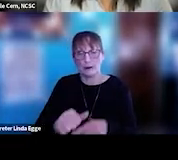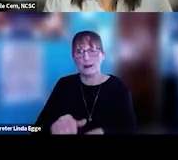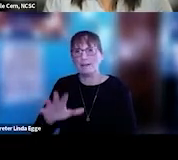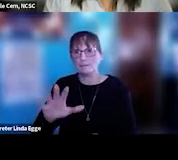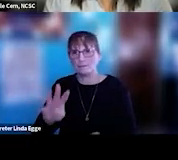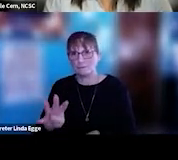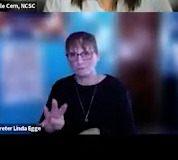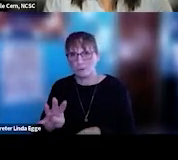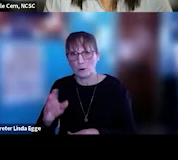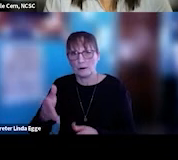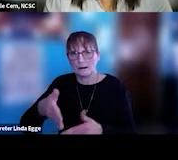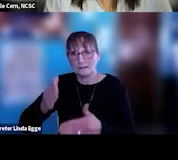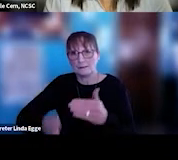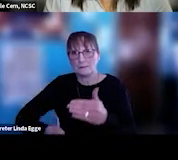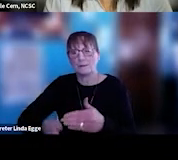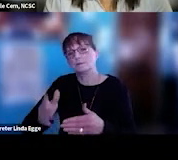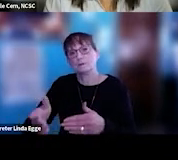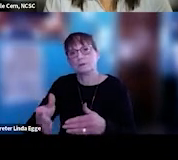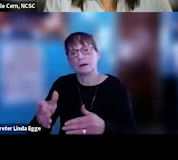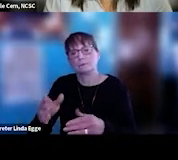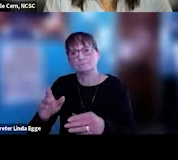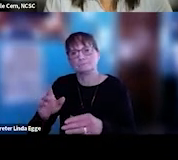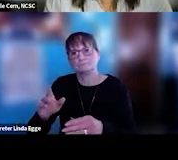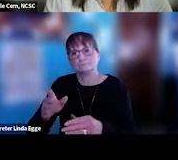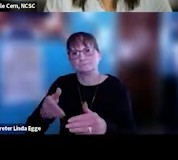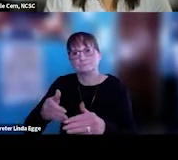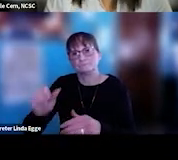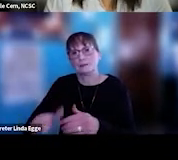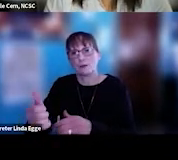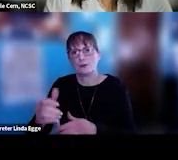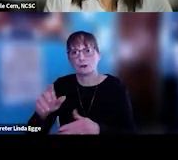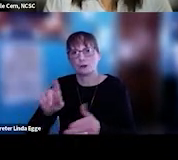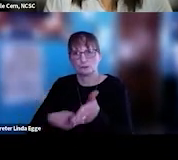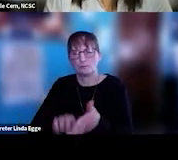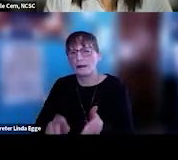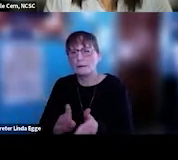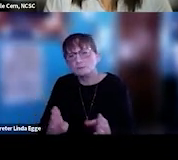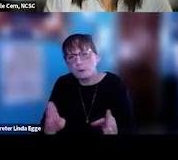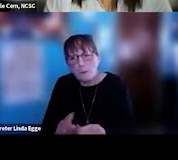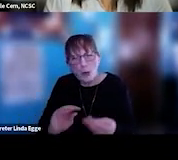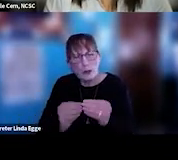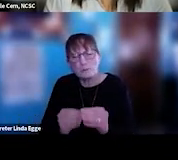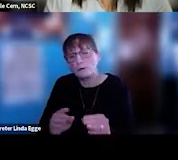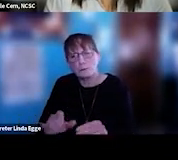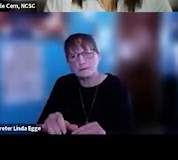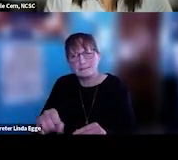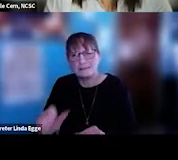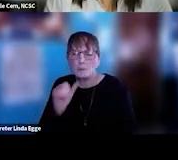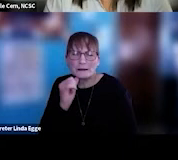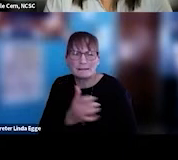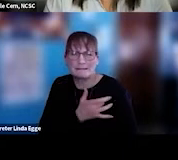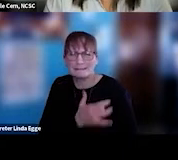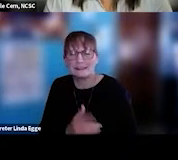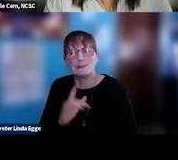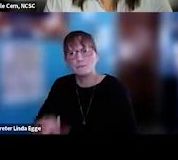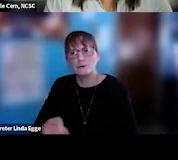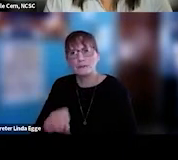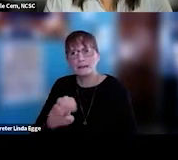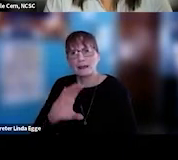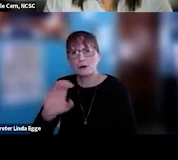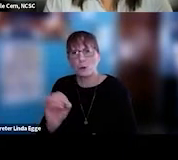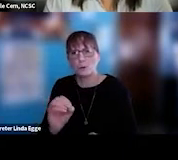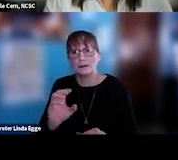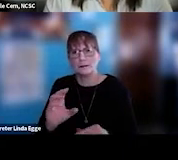them completed the post-training survey. So you can just see the numbers there. It was small. We didn't intend for these Echo series to